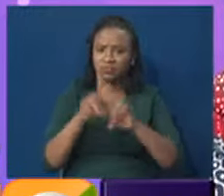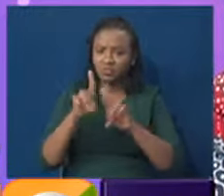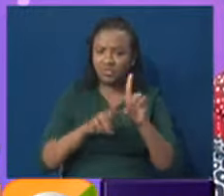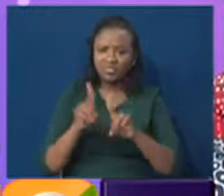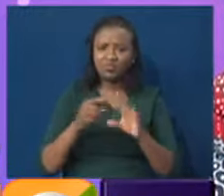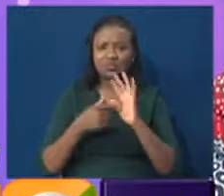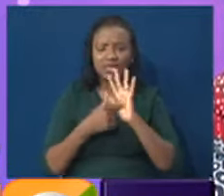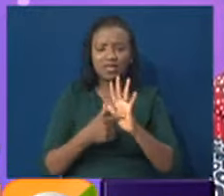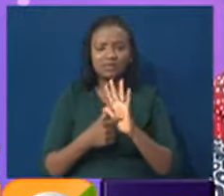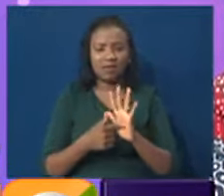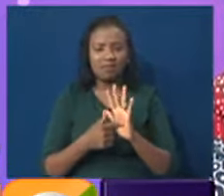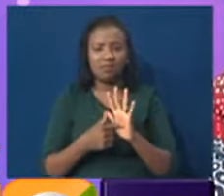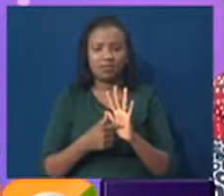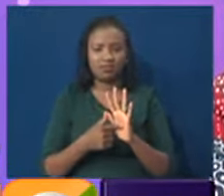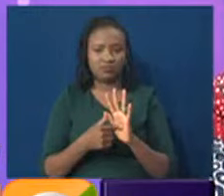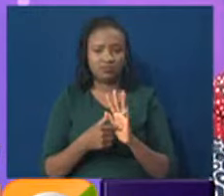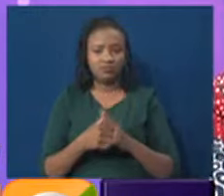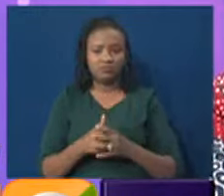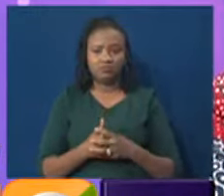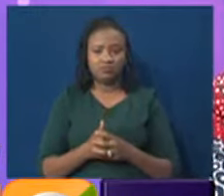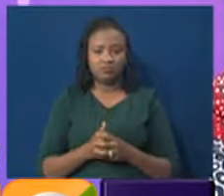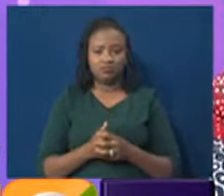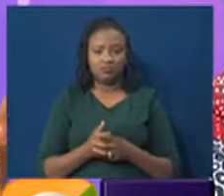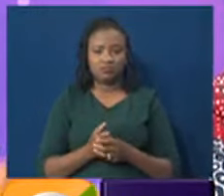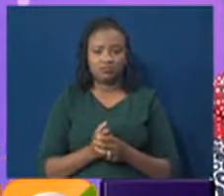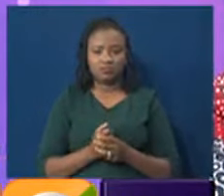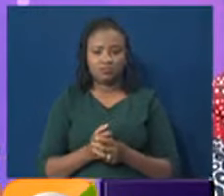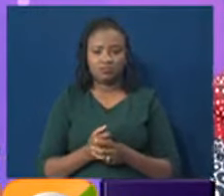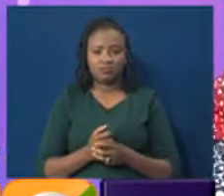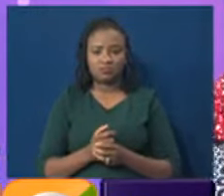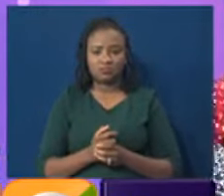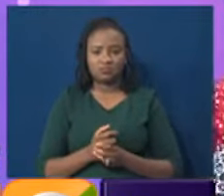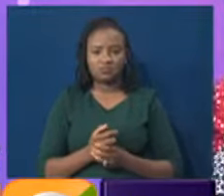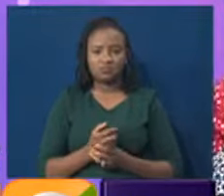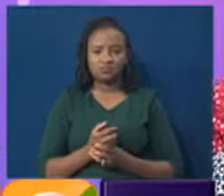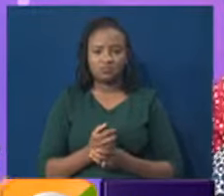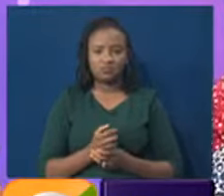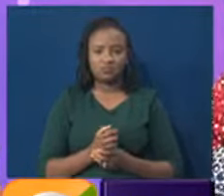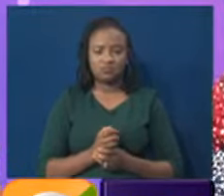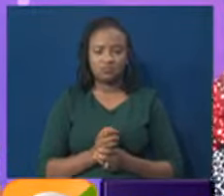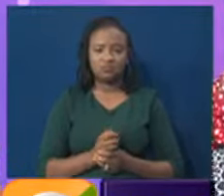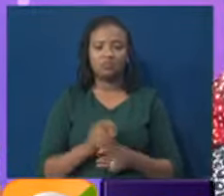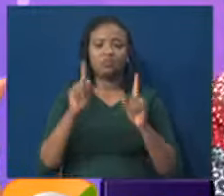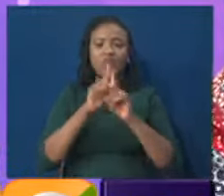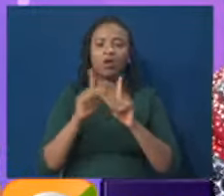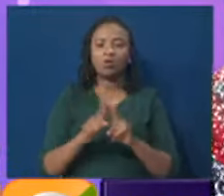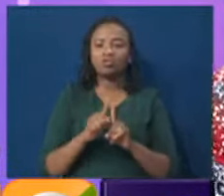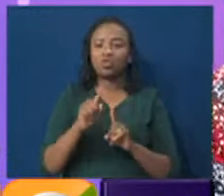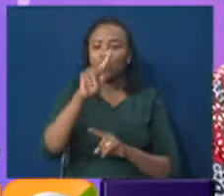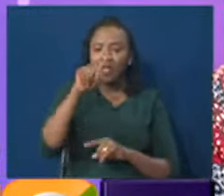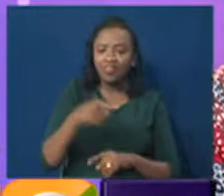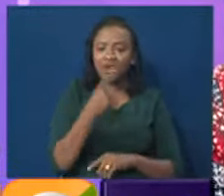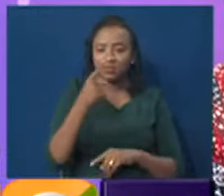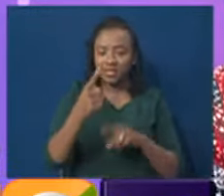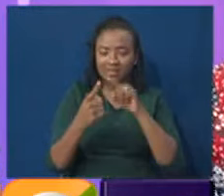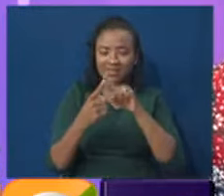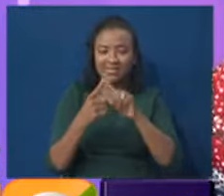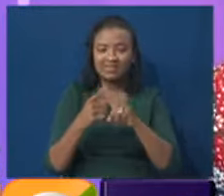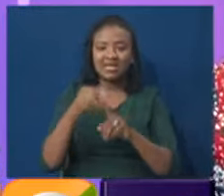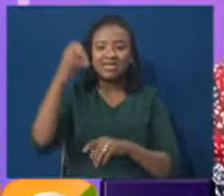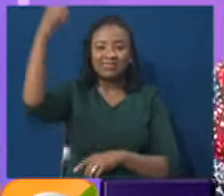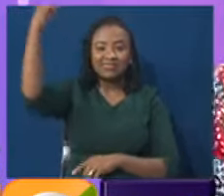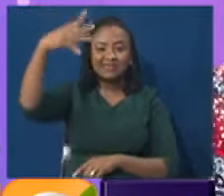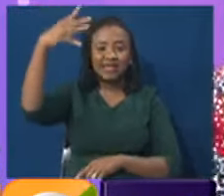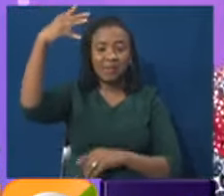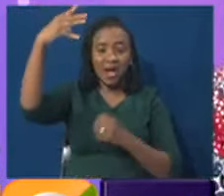of, I think it was Sam actually, but then the cost of energy. How much does a 1,000 shilling token give